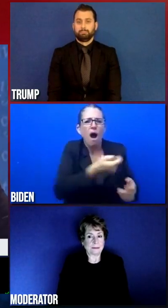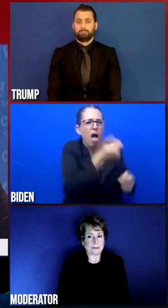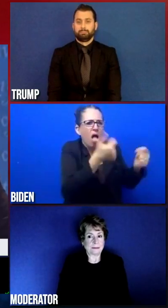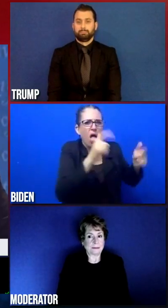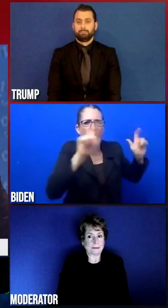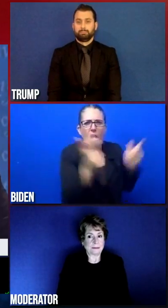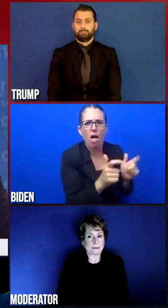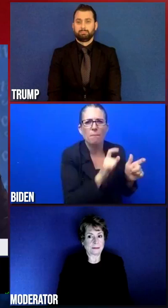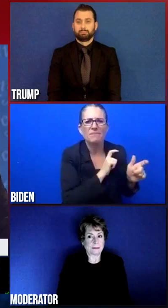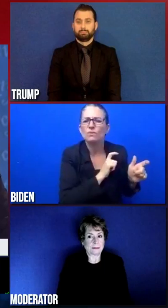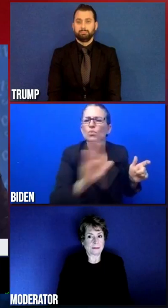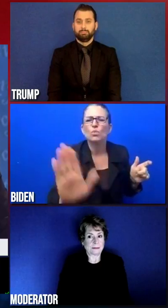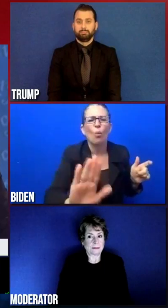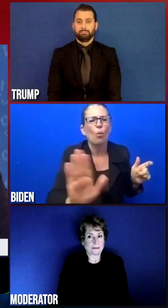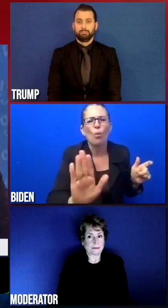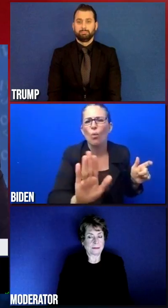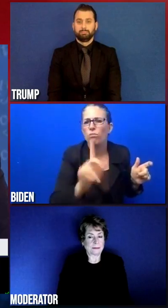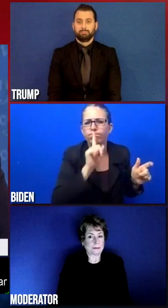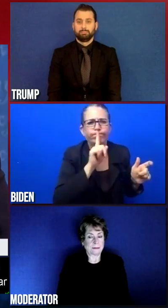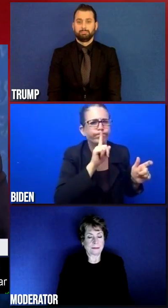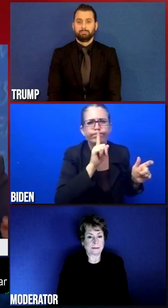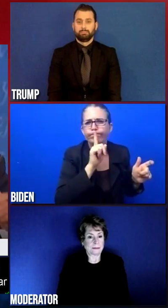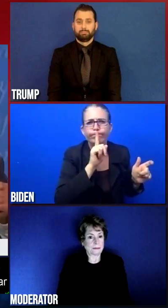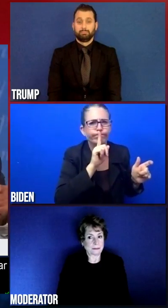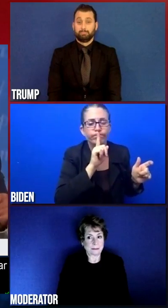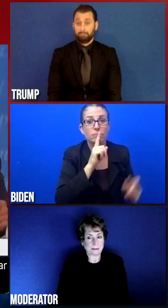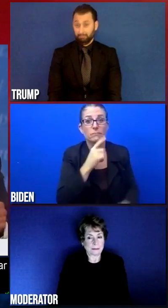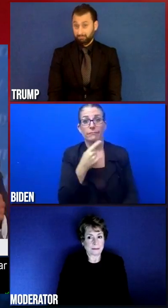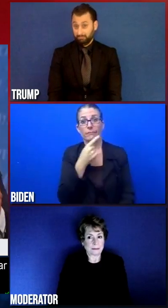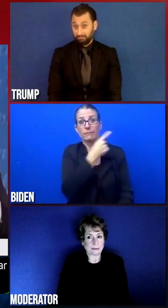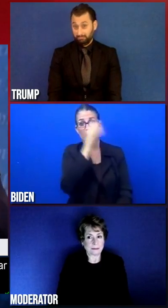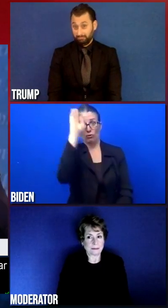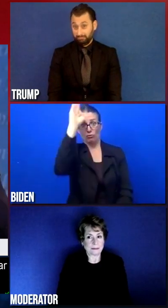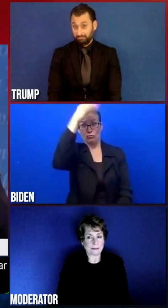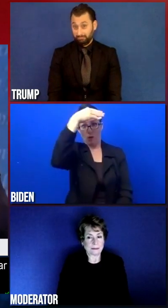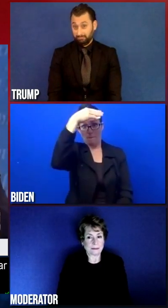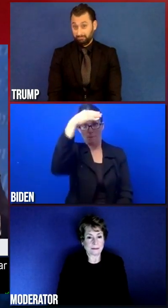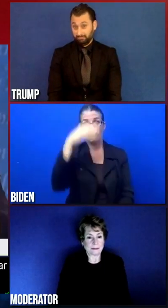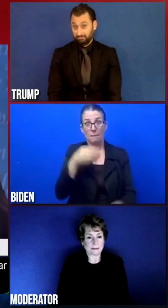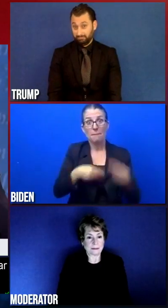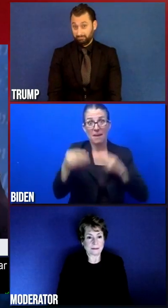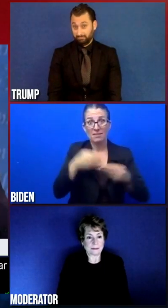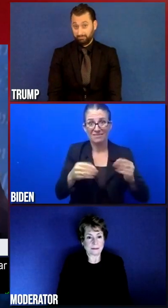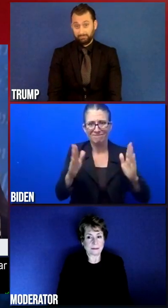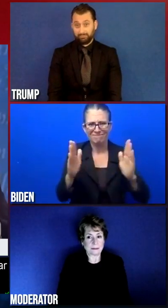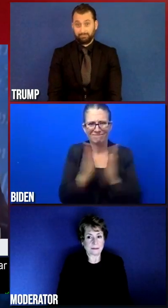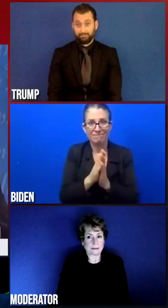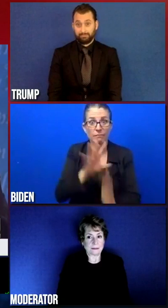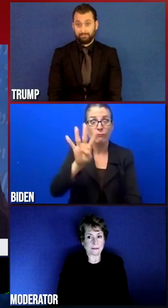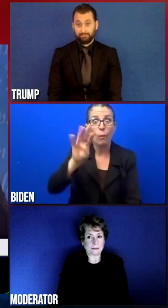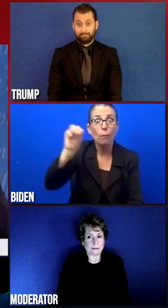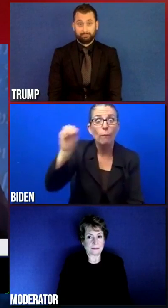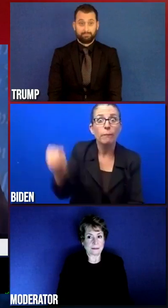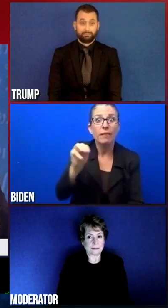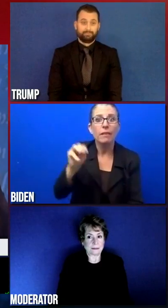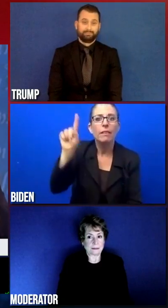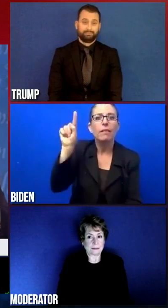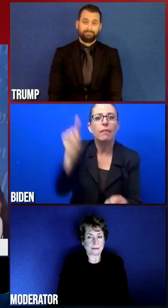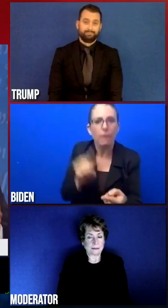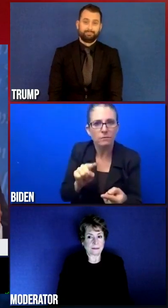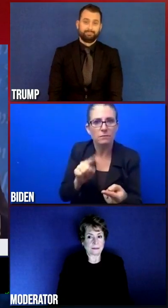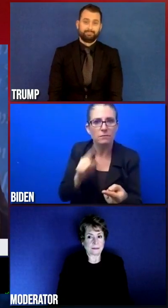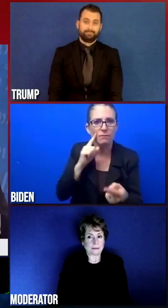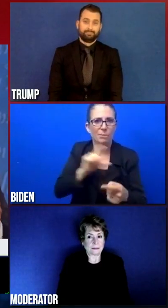million cut in local law enforcement assistance. They need more assistance. They need, when they show up for a 9/11 call, to have someone with them